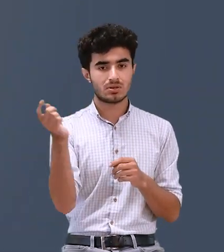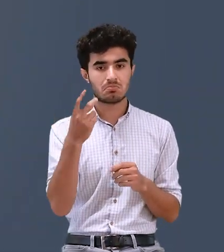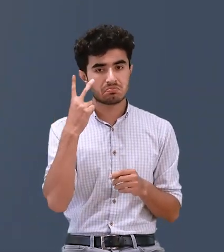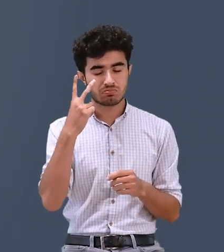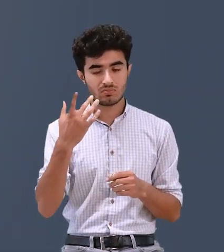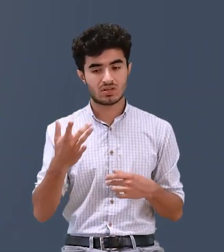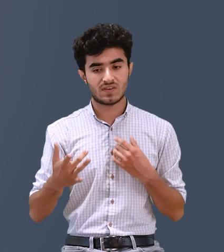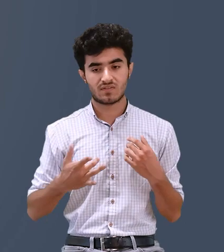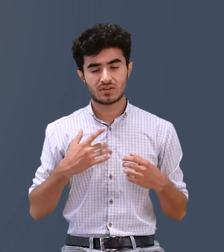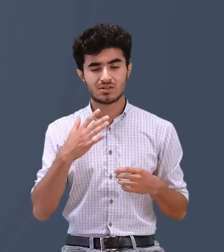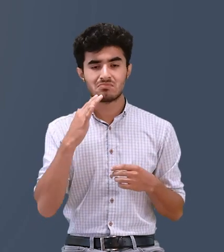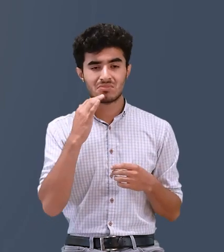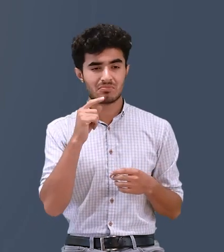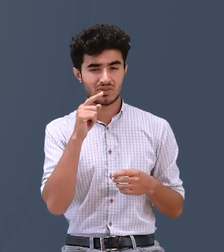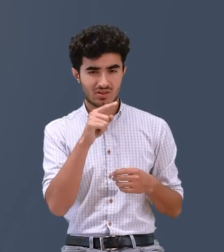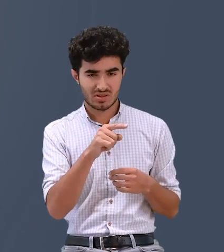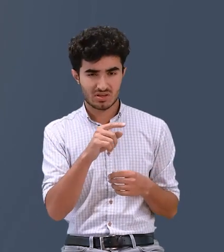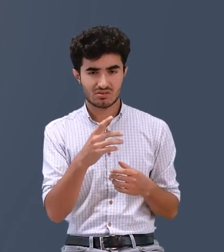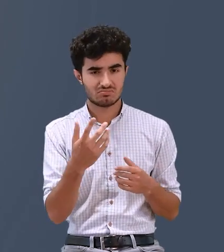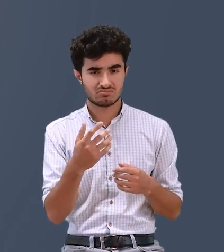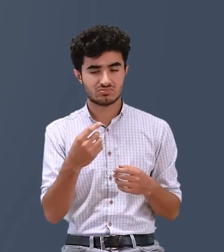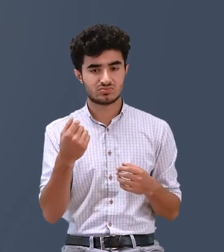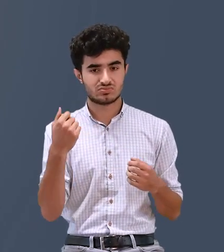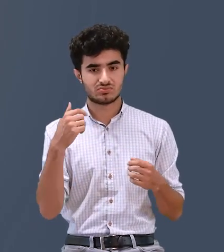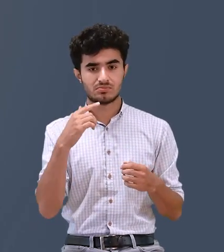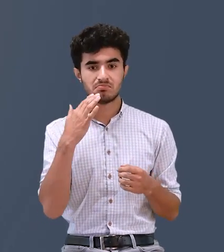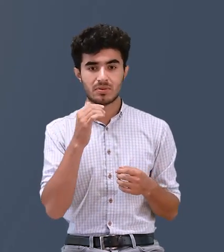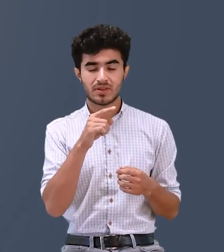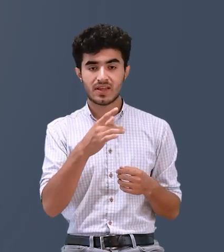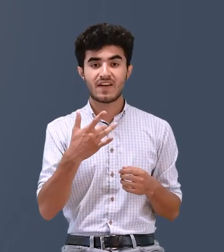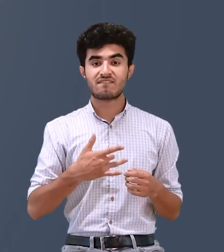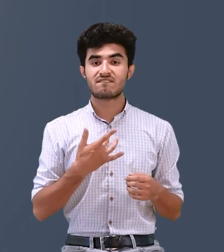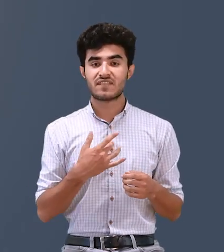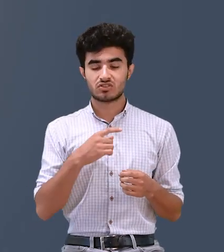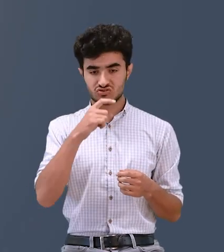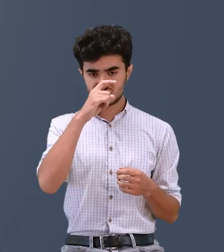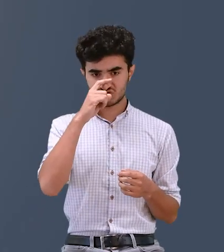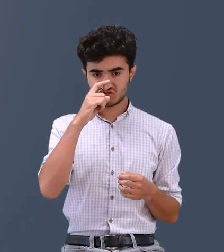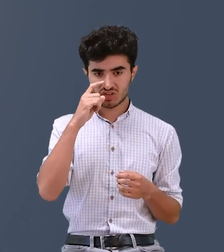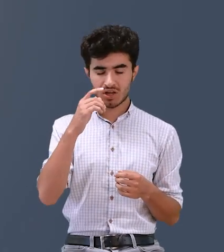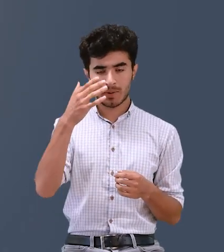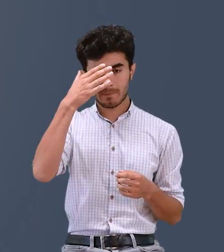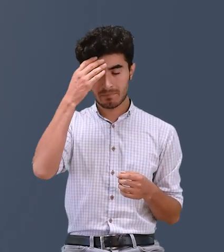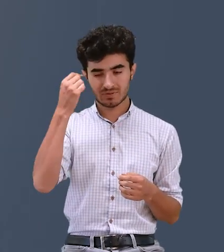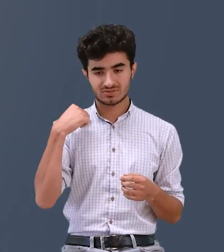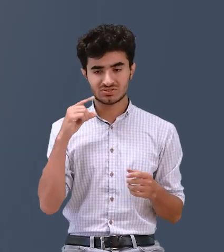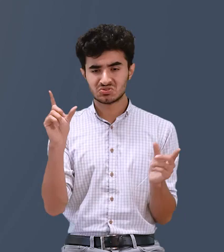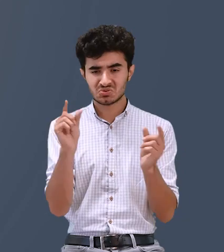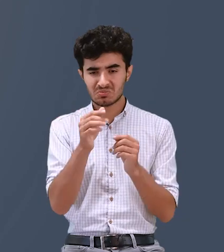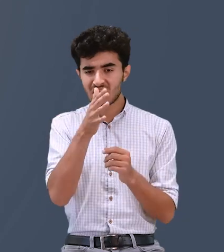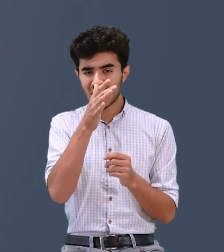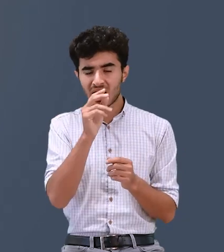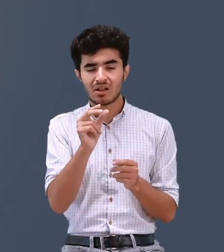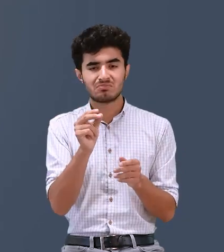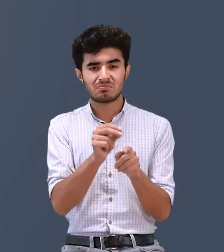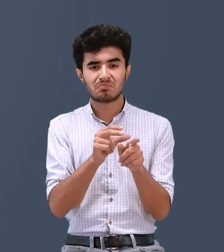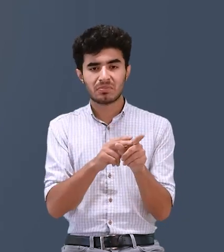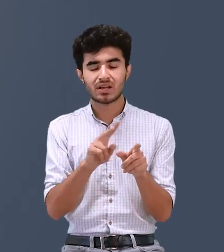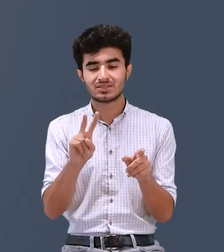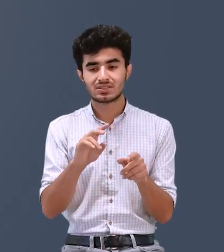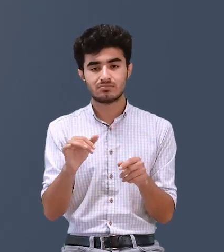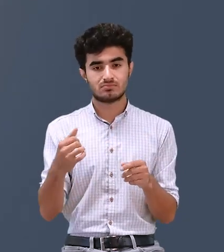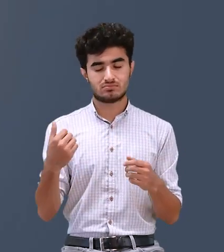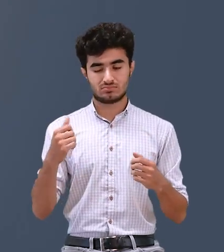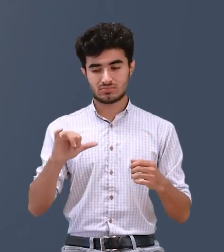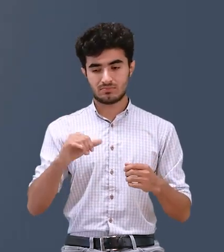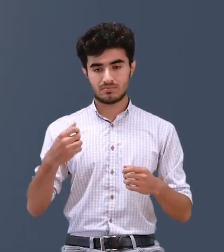don't necessarily consider the fact that maybe the discomfort that they feel in the tiny, small